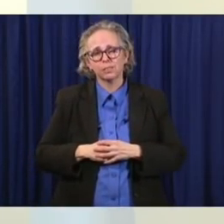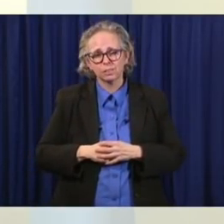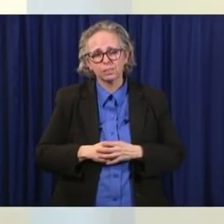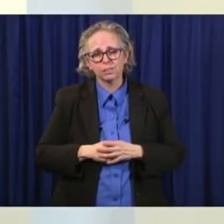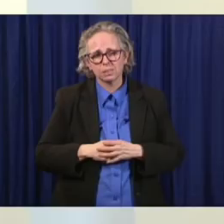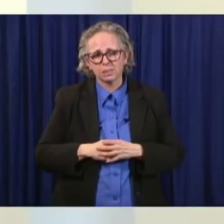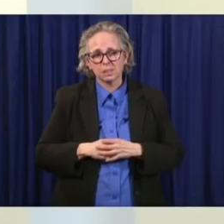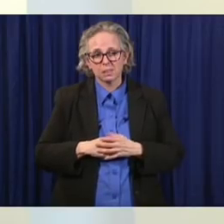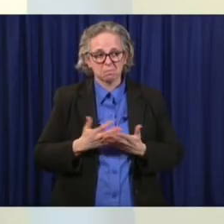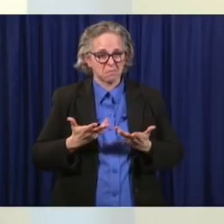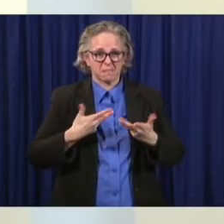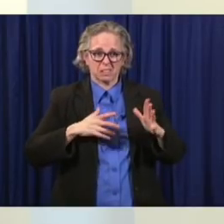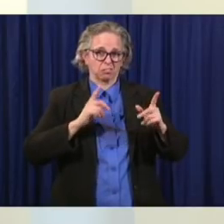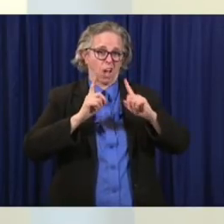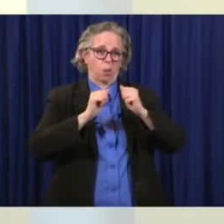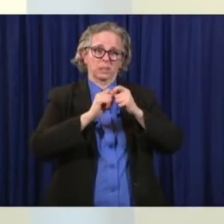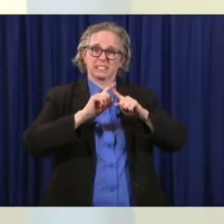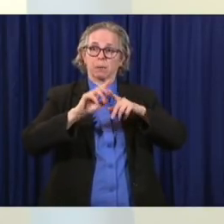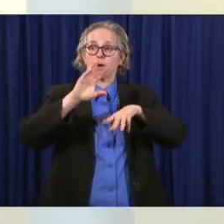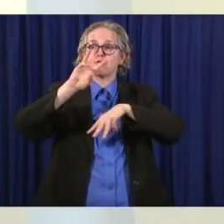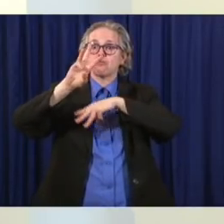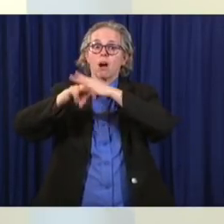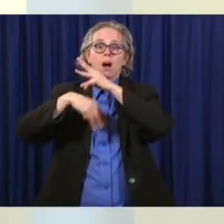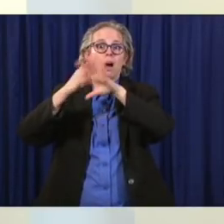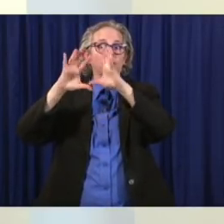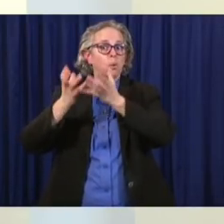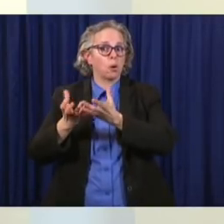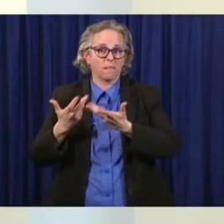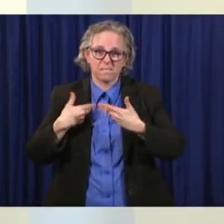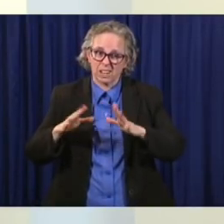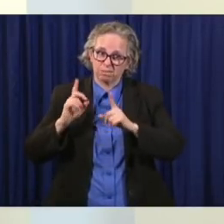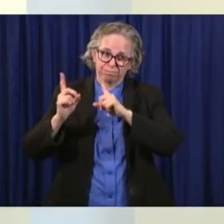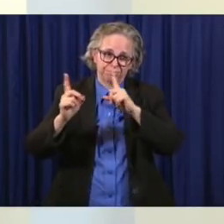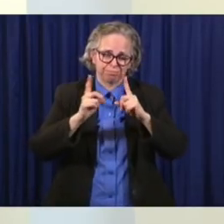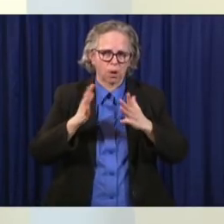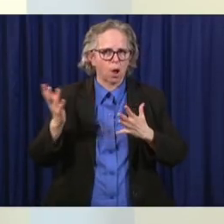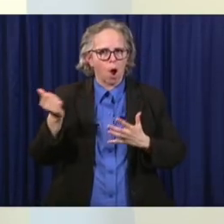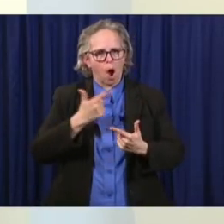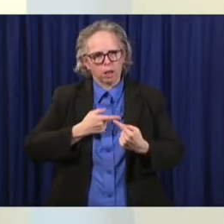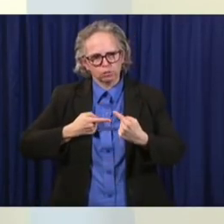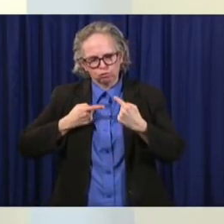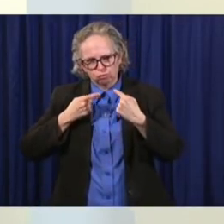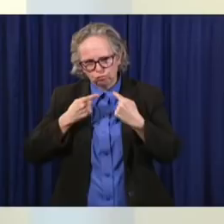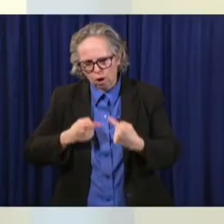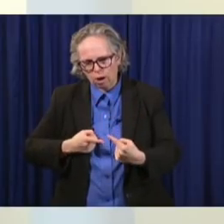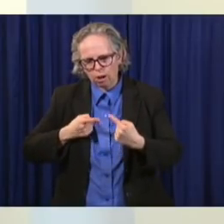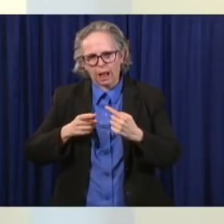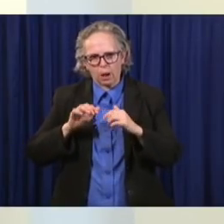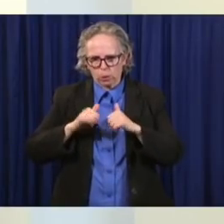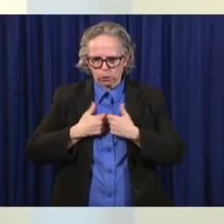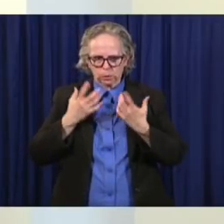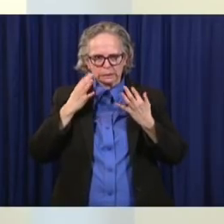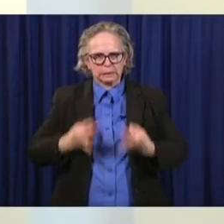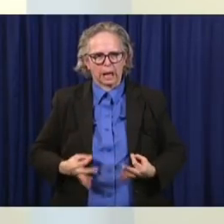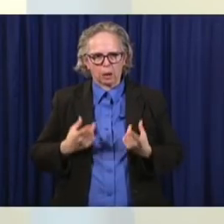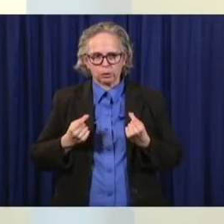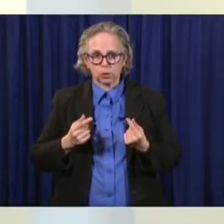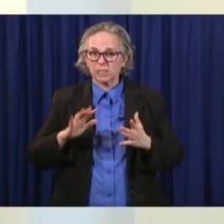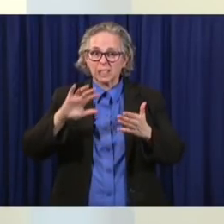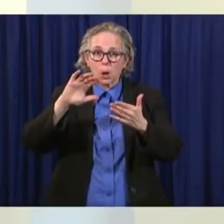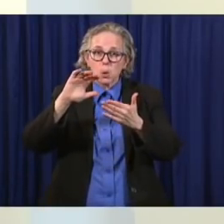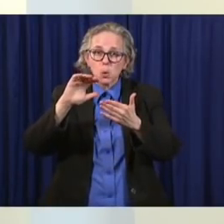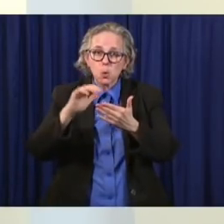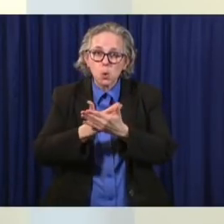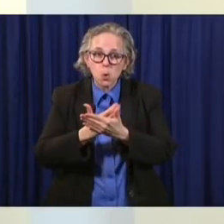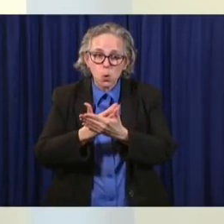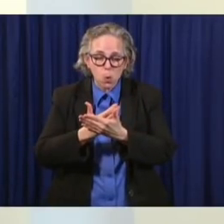people around the world, that is not struggling with these decisions. This is a new playbook. We've never been here before